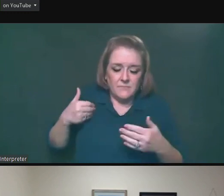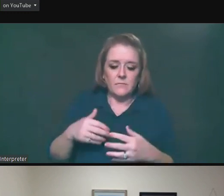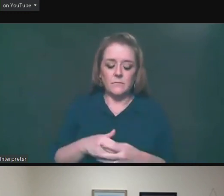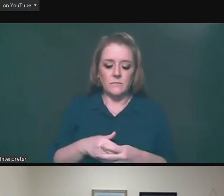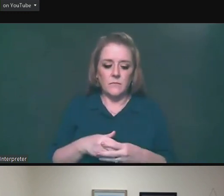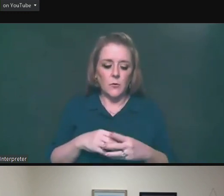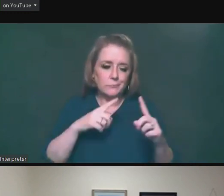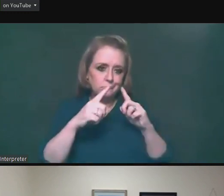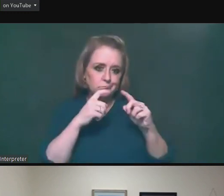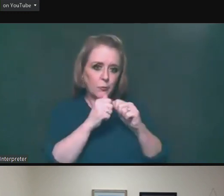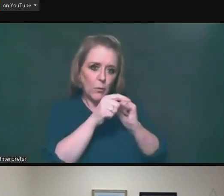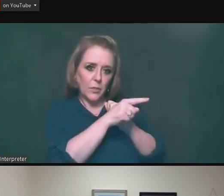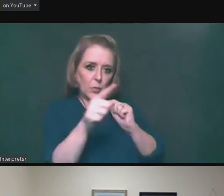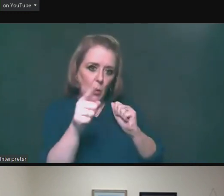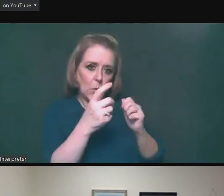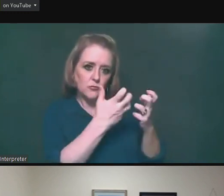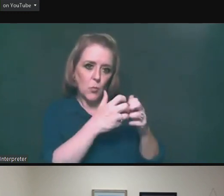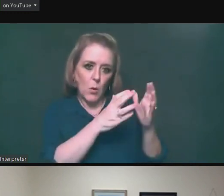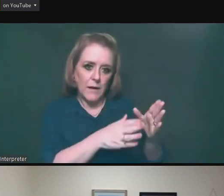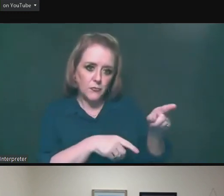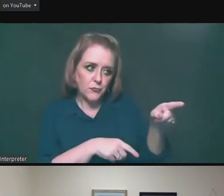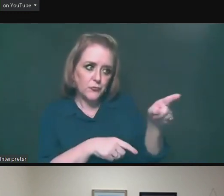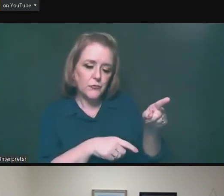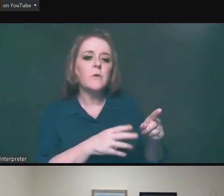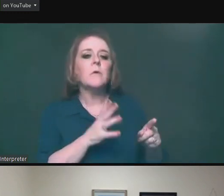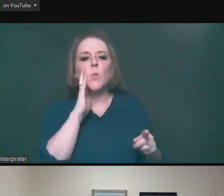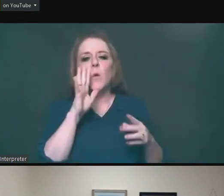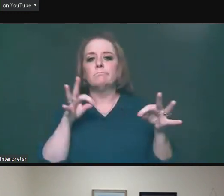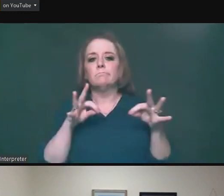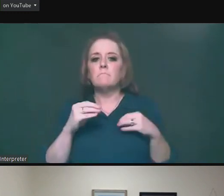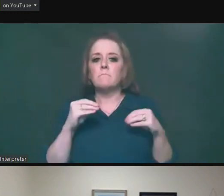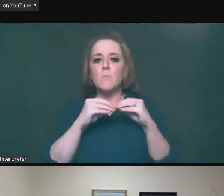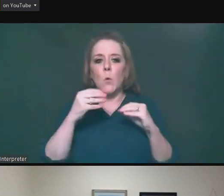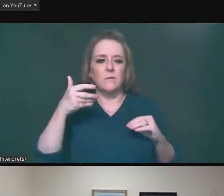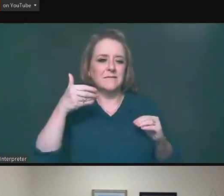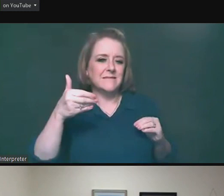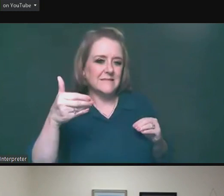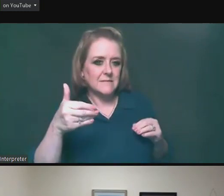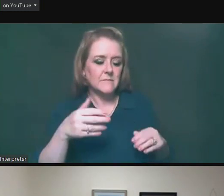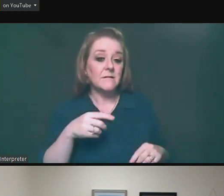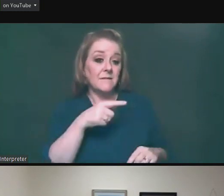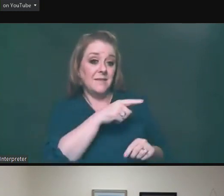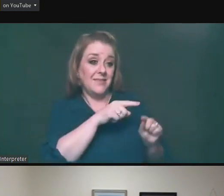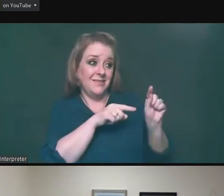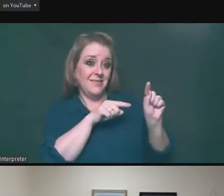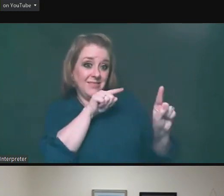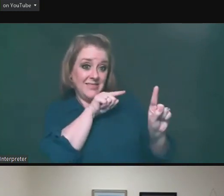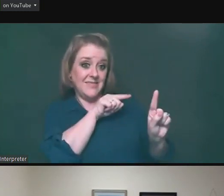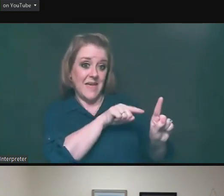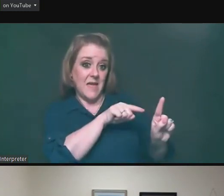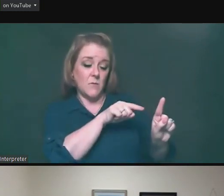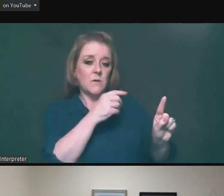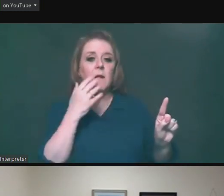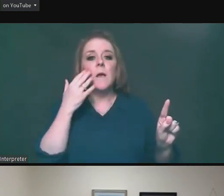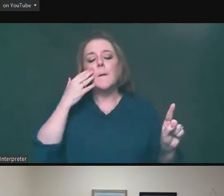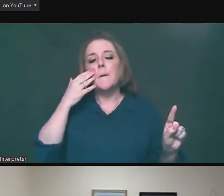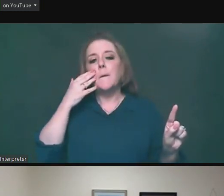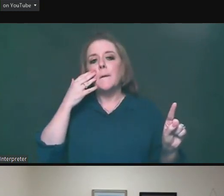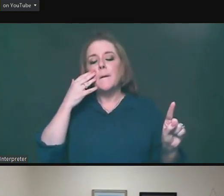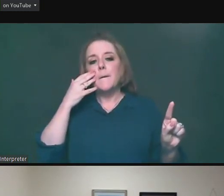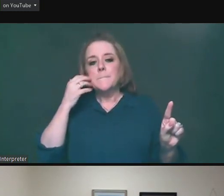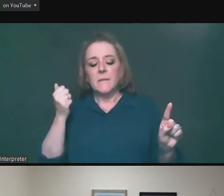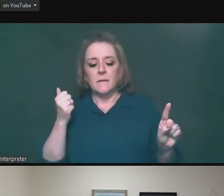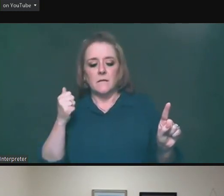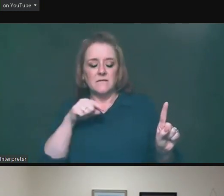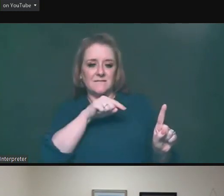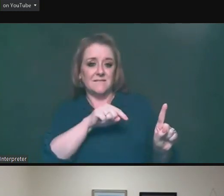the organizers of that event, and we'll have more updates to come. We feel like that's one that, because of the fact that there is